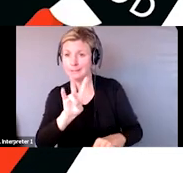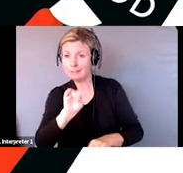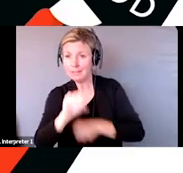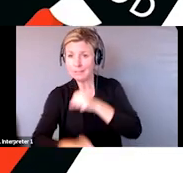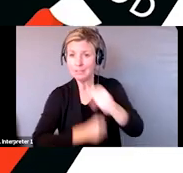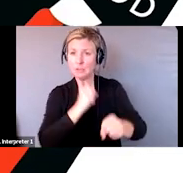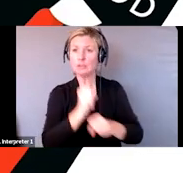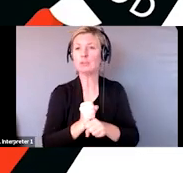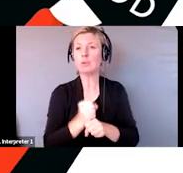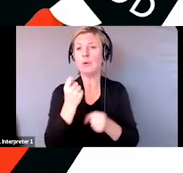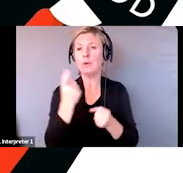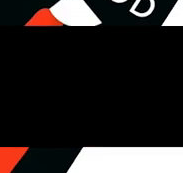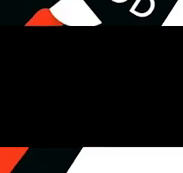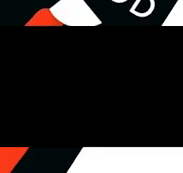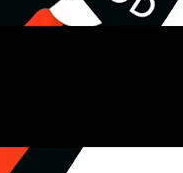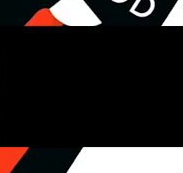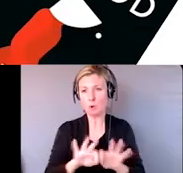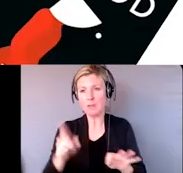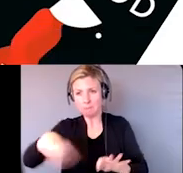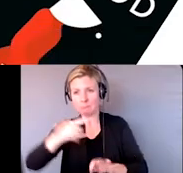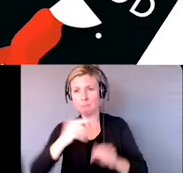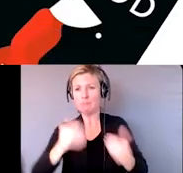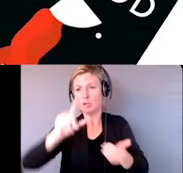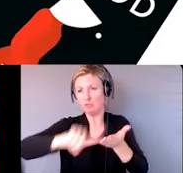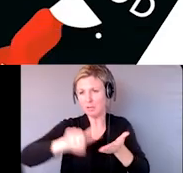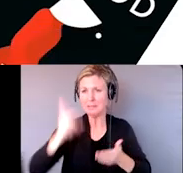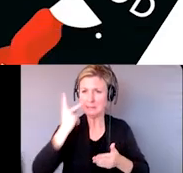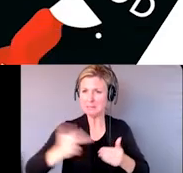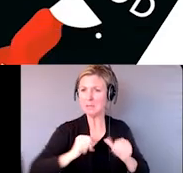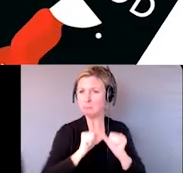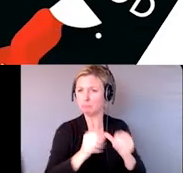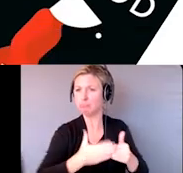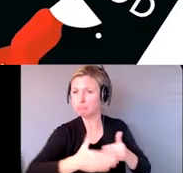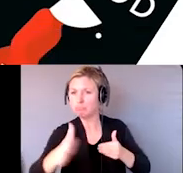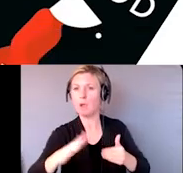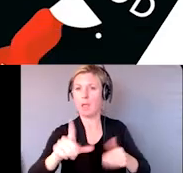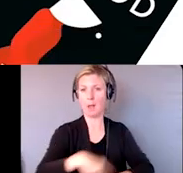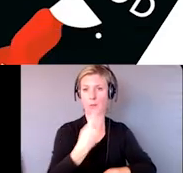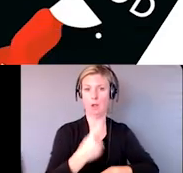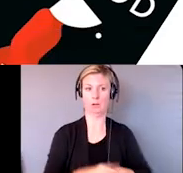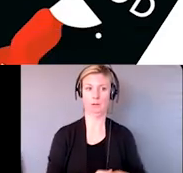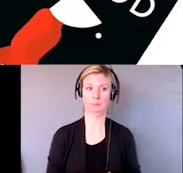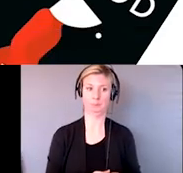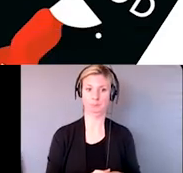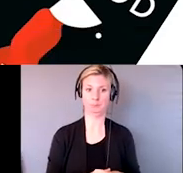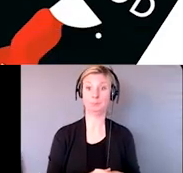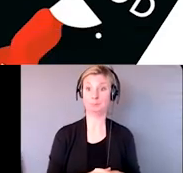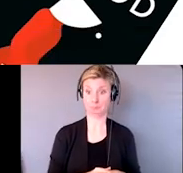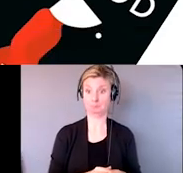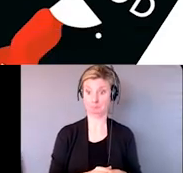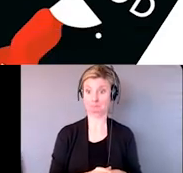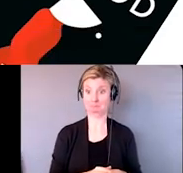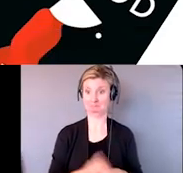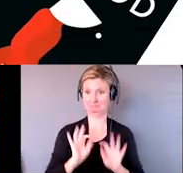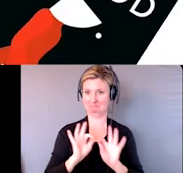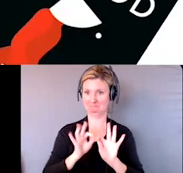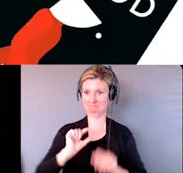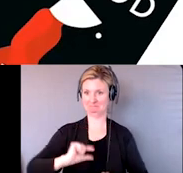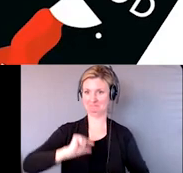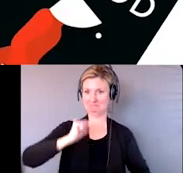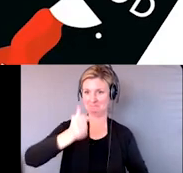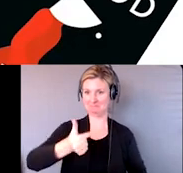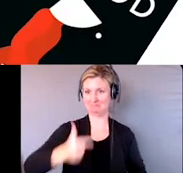be. Copyright includes 2 sort of parts to it: the economic rights, which is the exclusive rights that you can